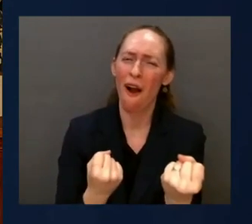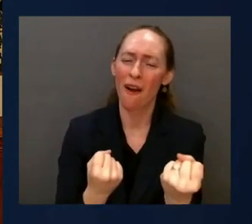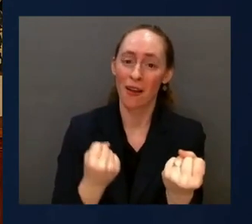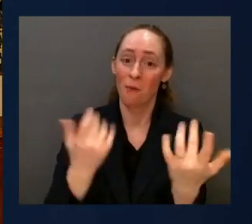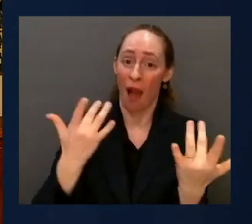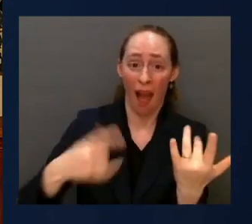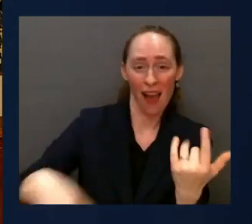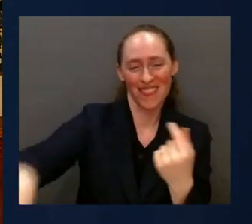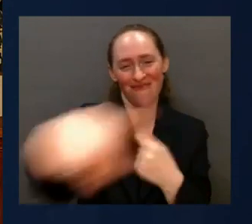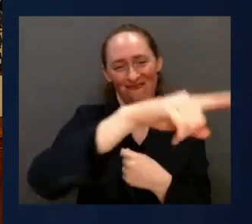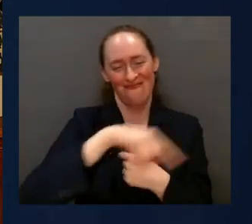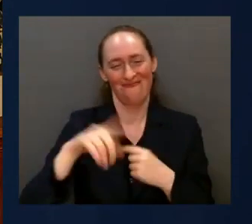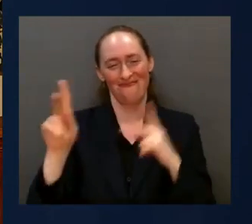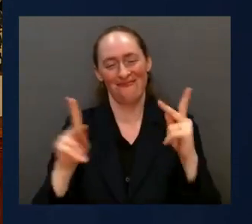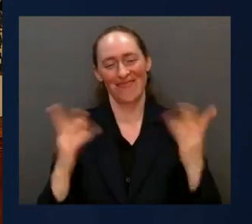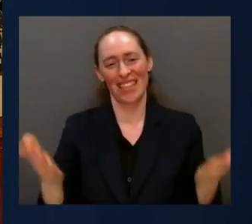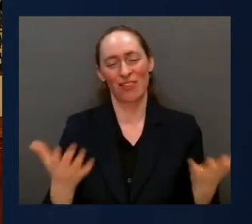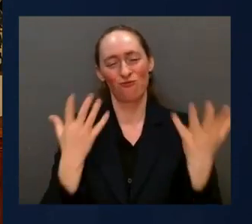is strong.